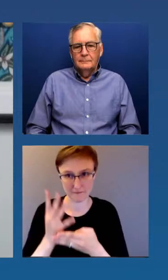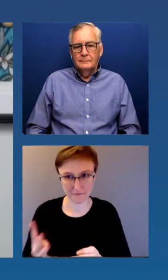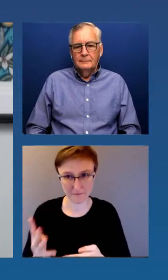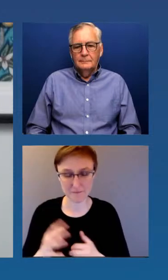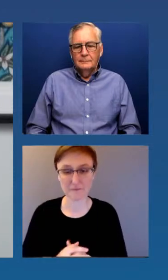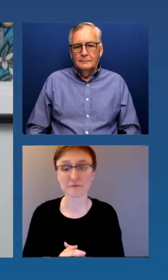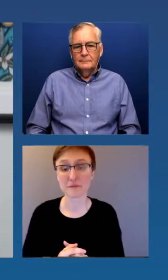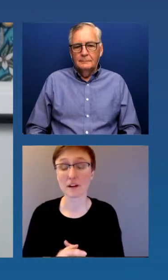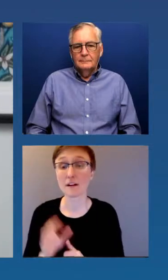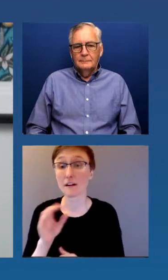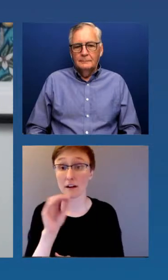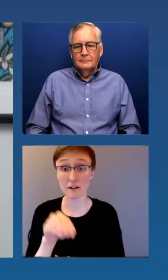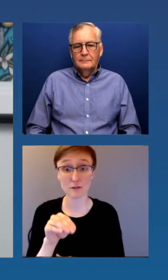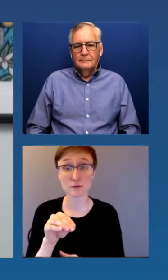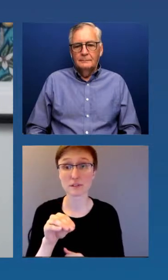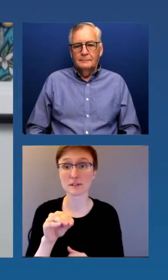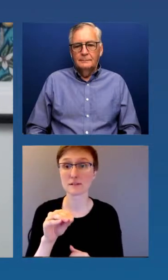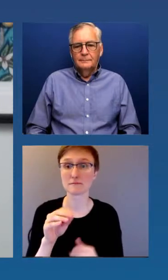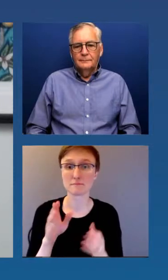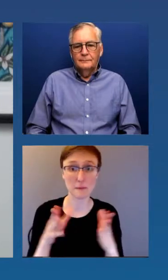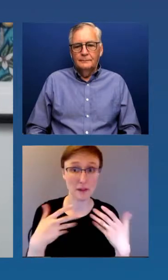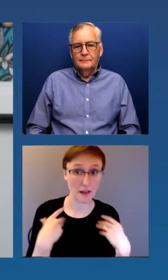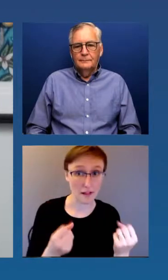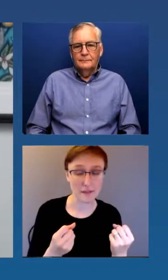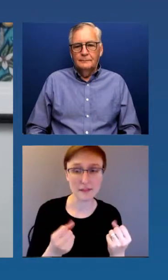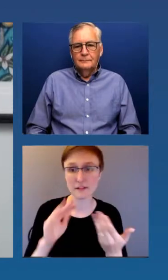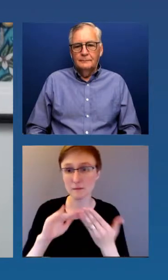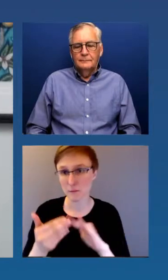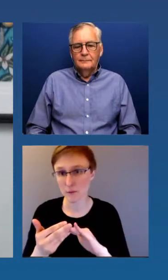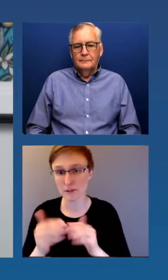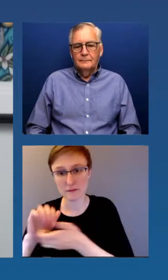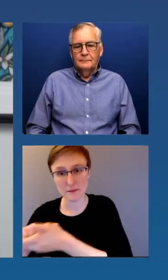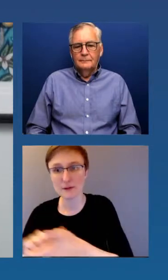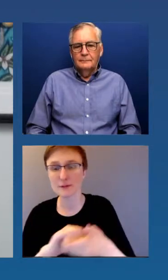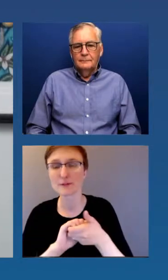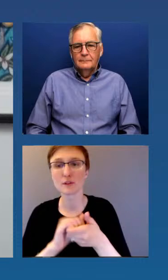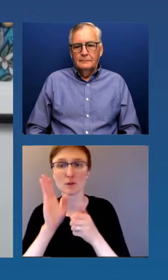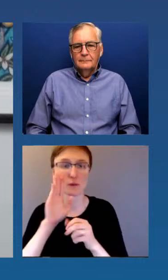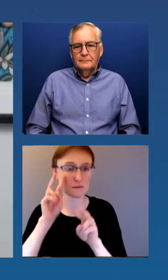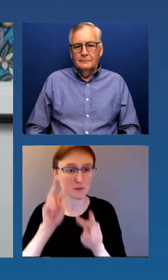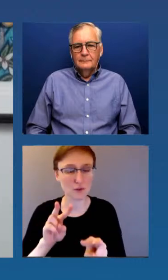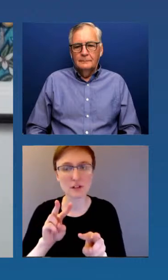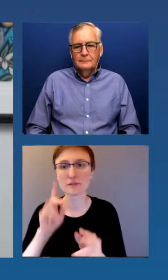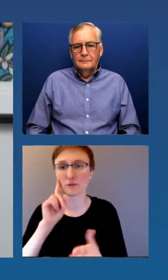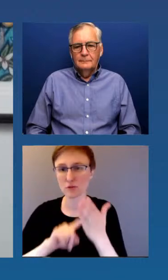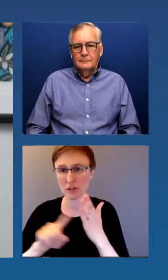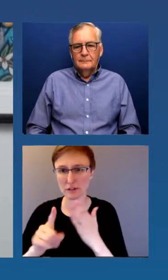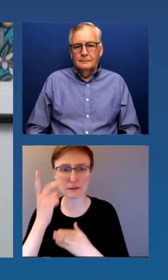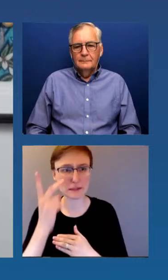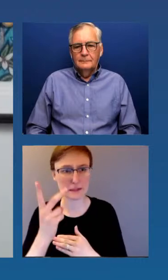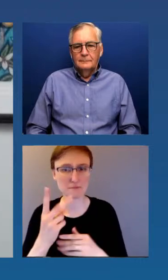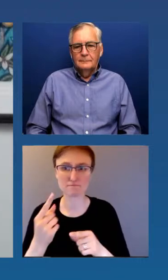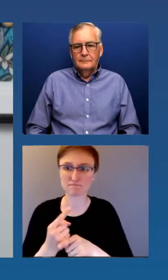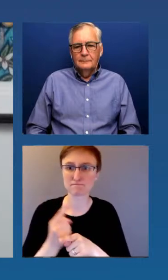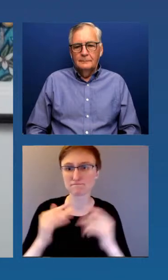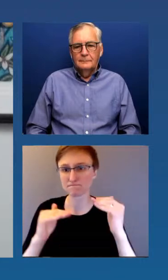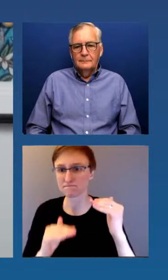this data to address barriers and inequities in COVID-19 vaccination through responses that focus